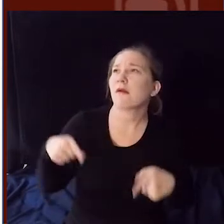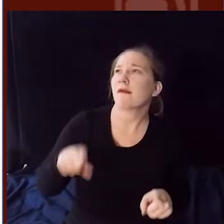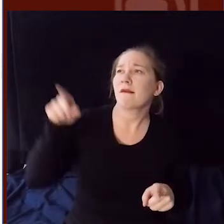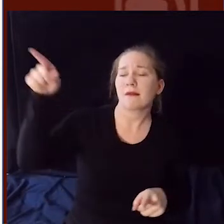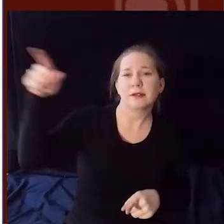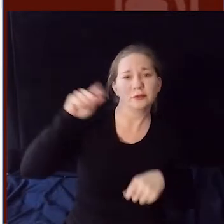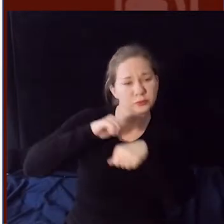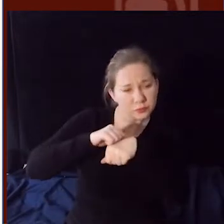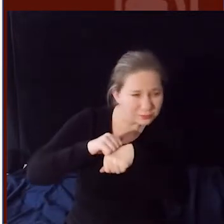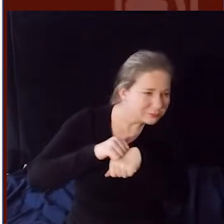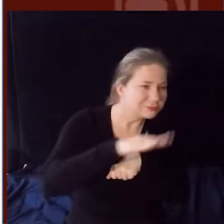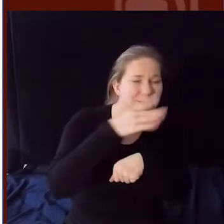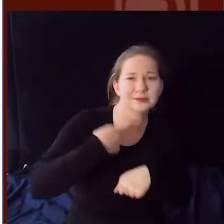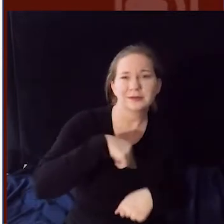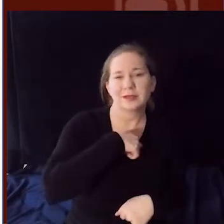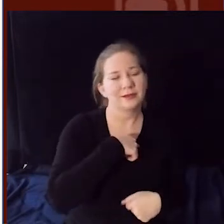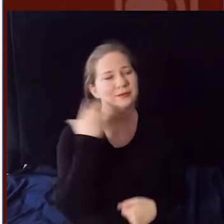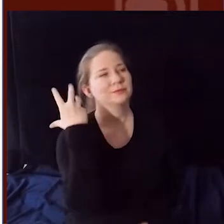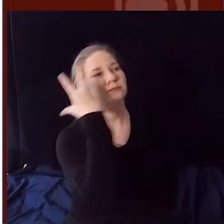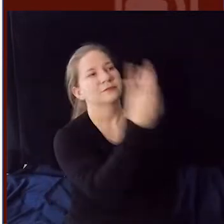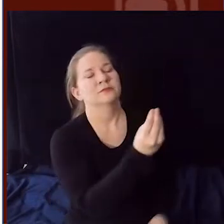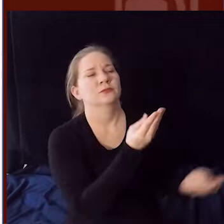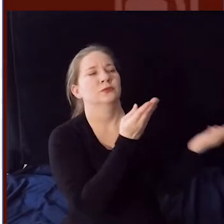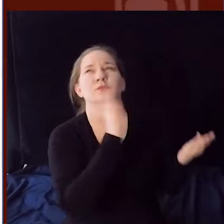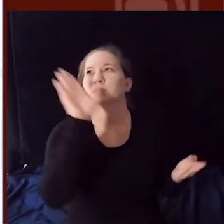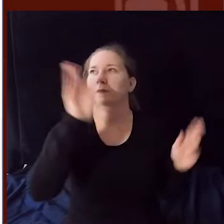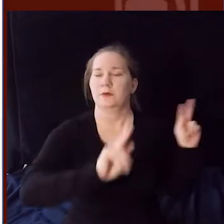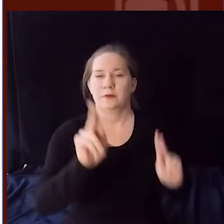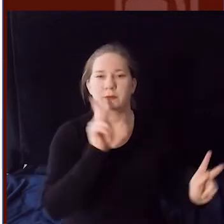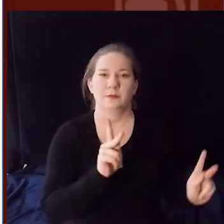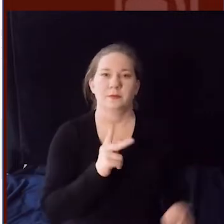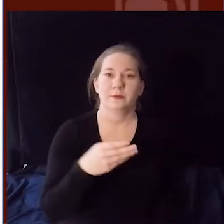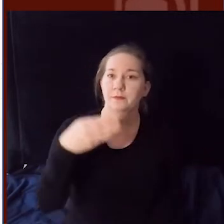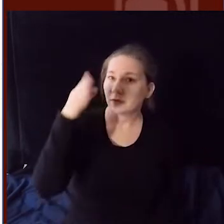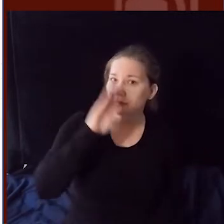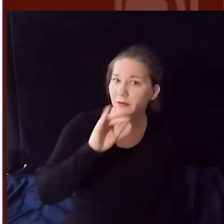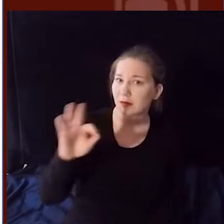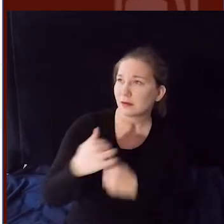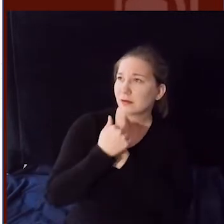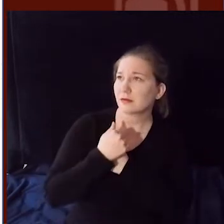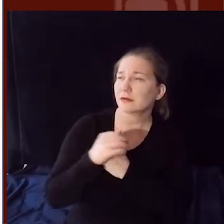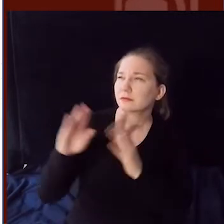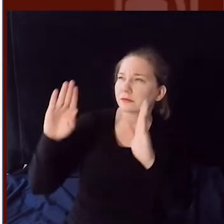love, hear our prayers for the church.